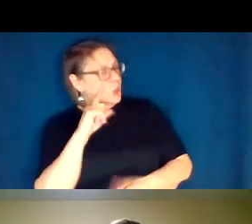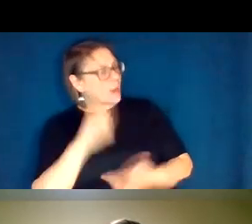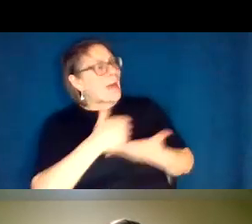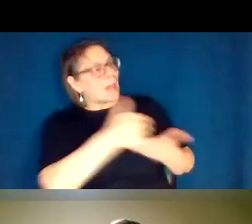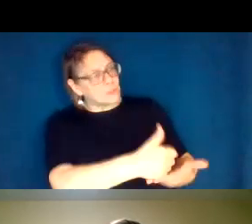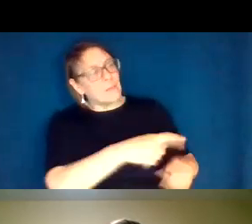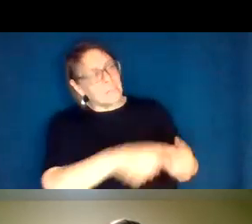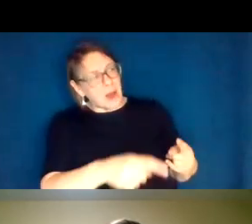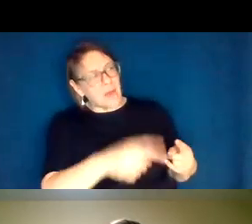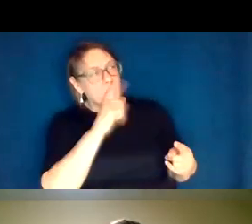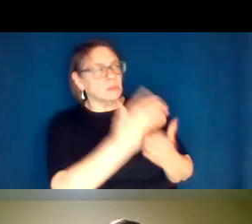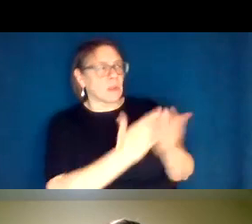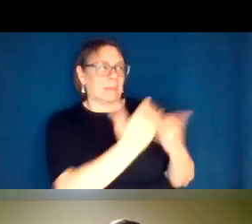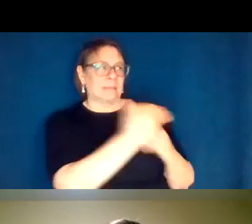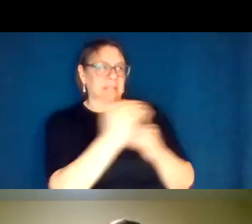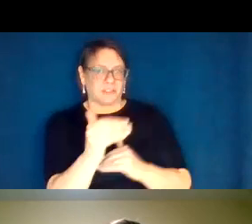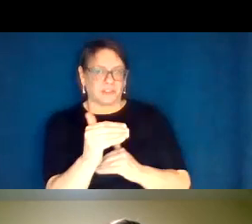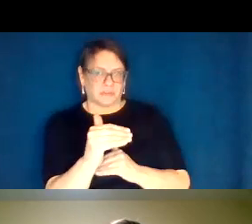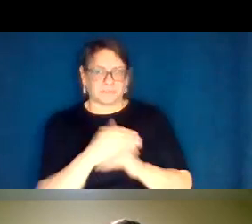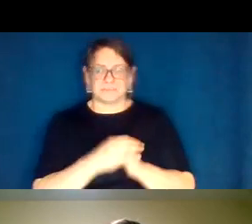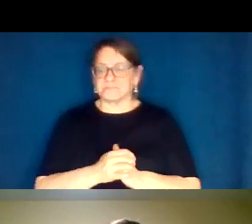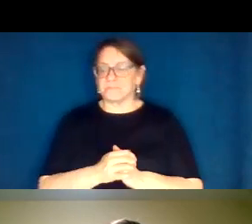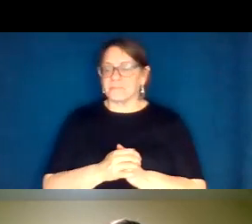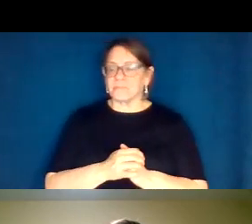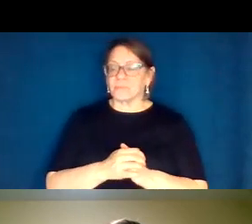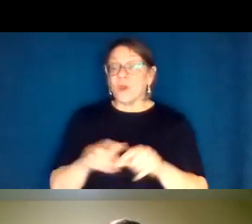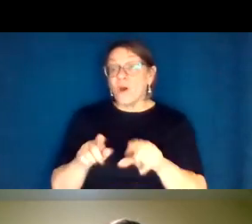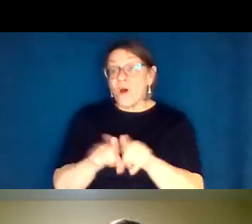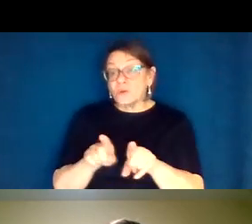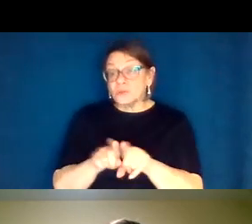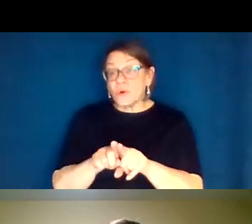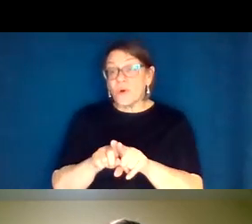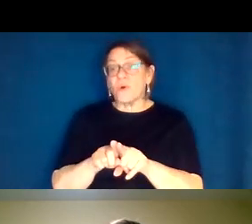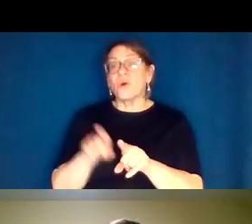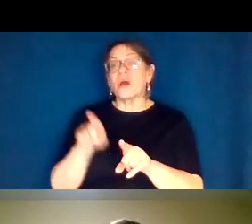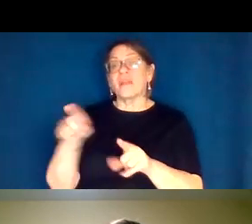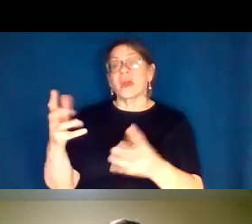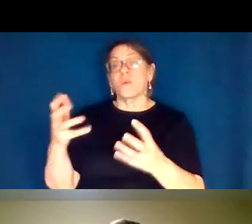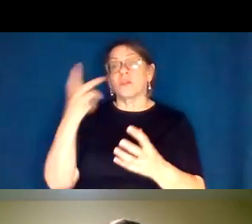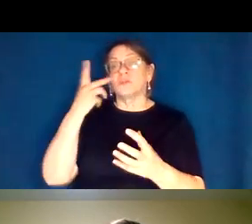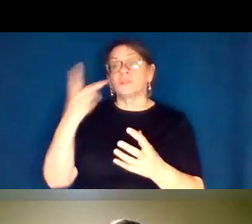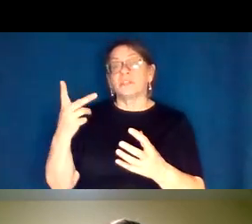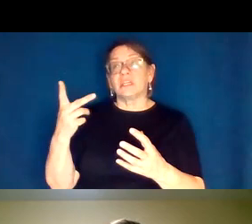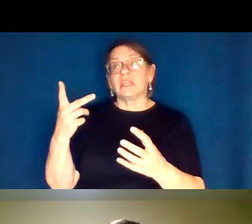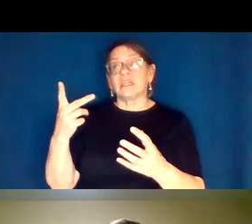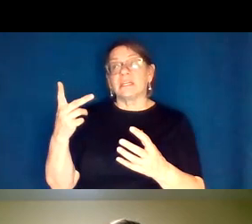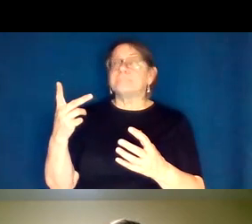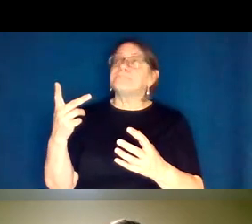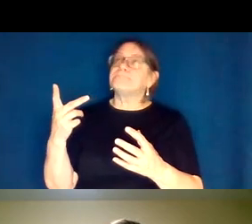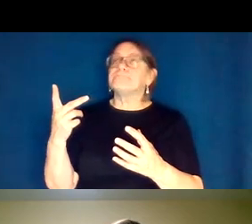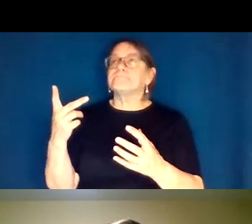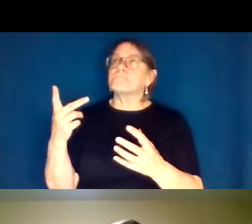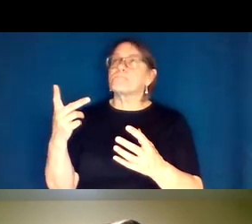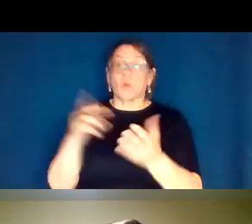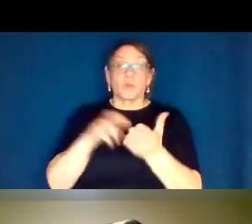limitations. The other piece of that too is that they really want to see that the data, the research